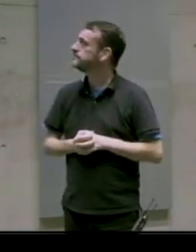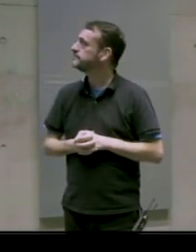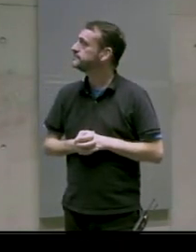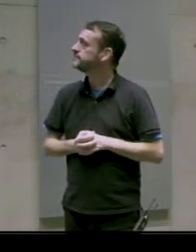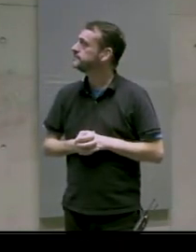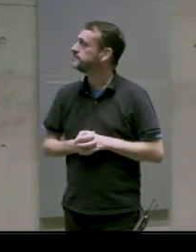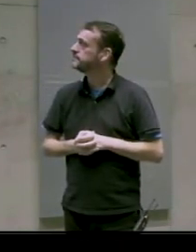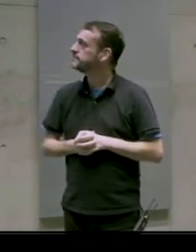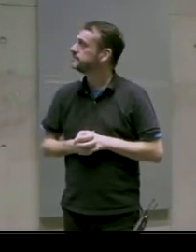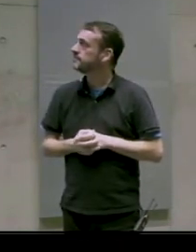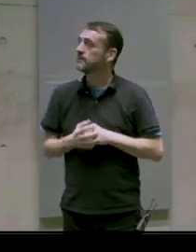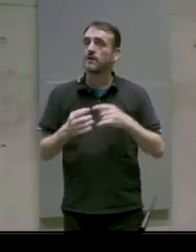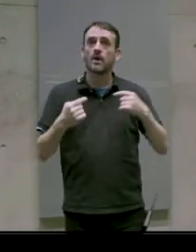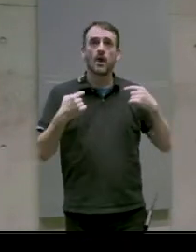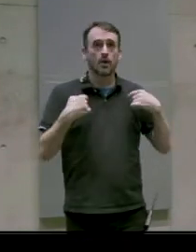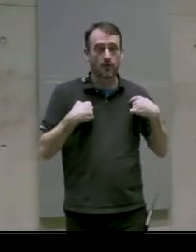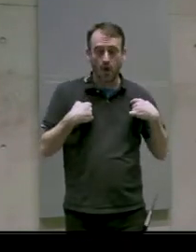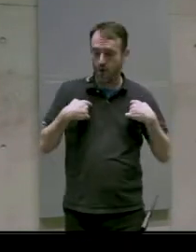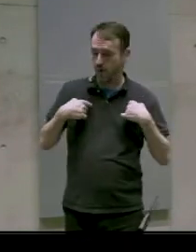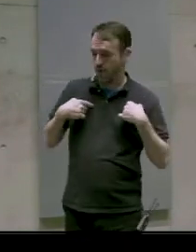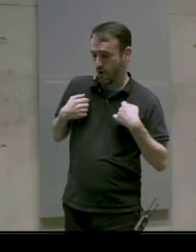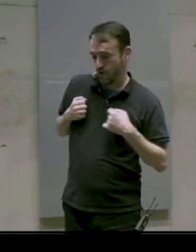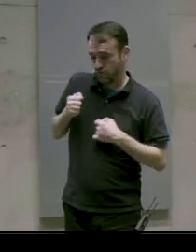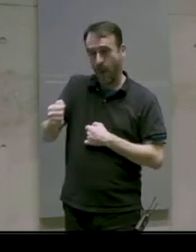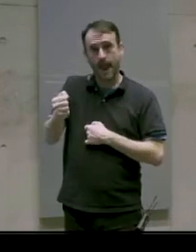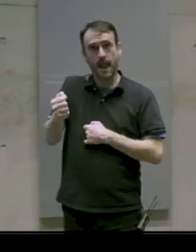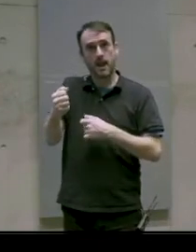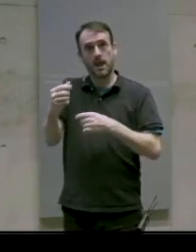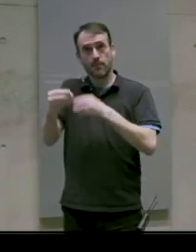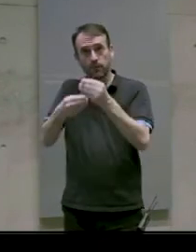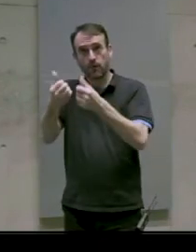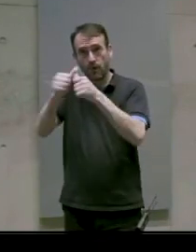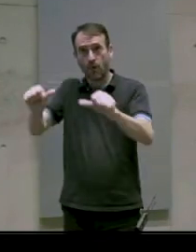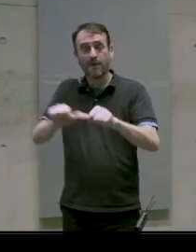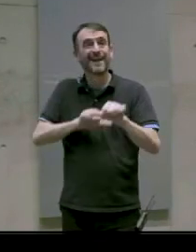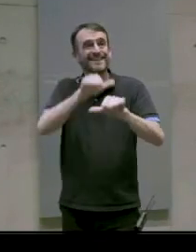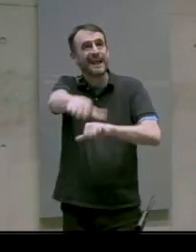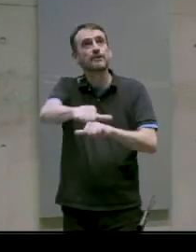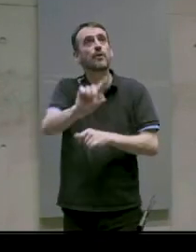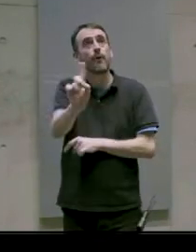I've just solved the train mystery puzzle. What's next?